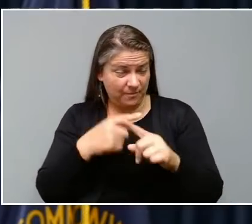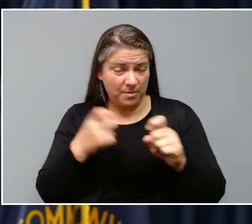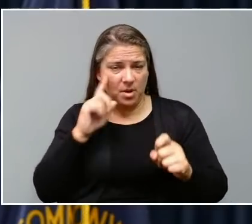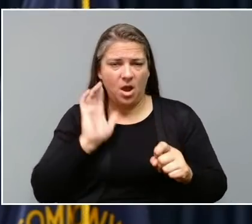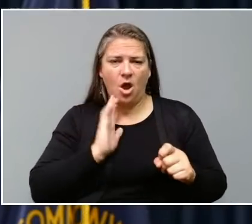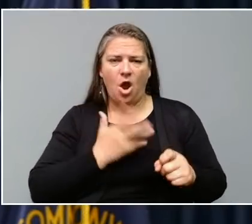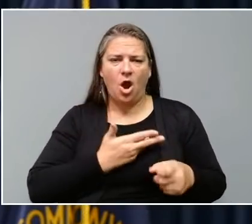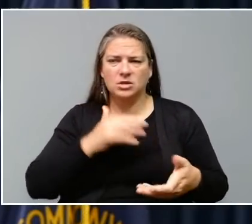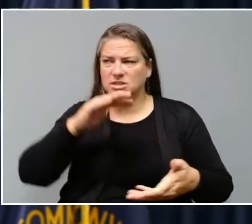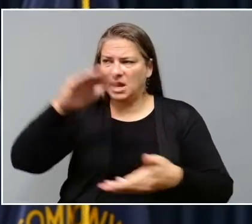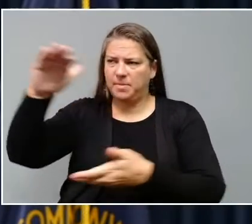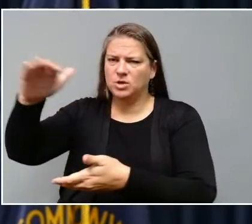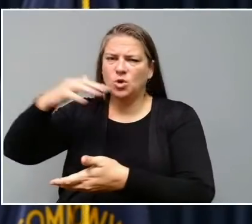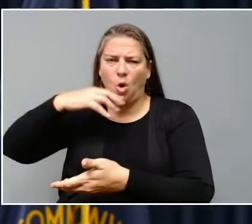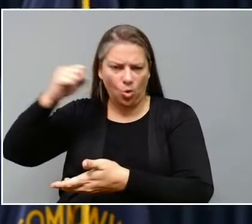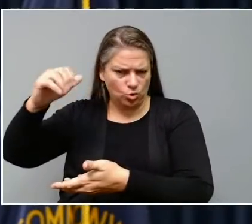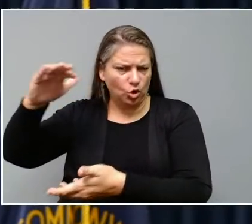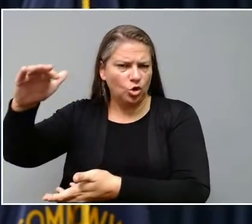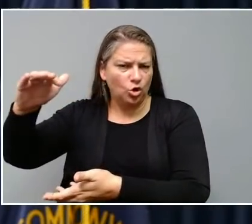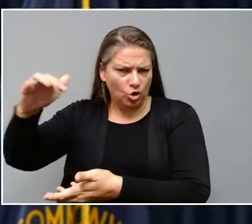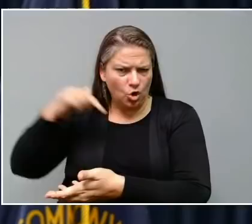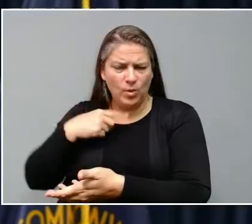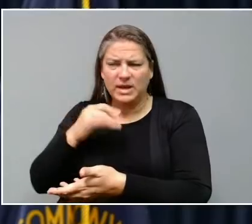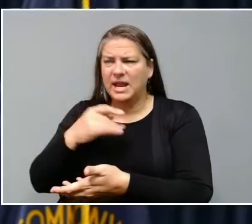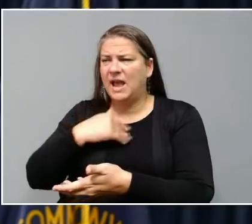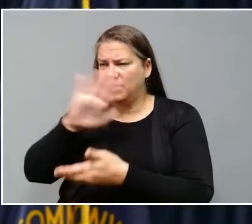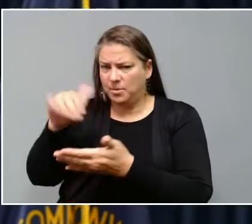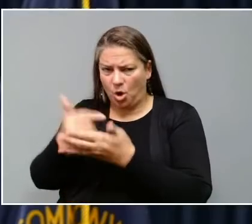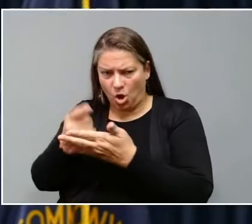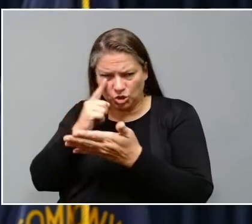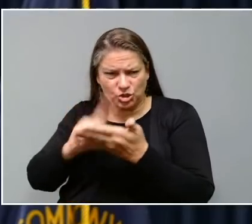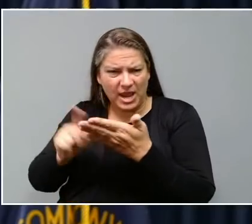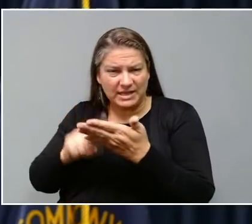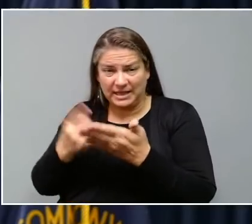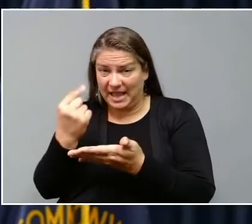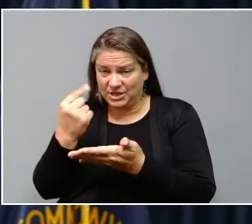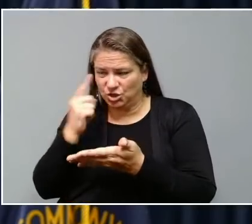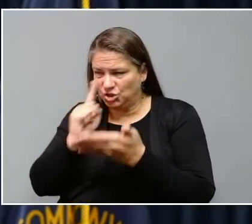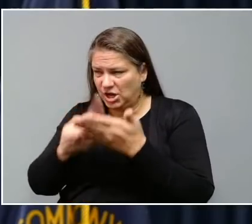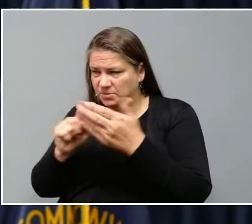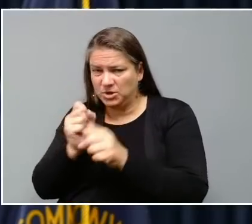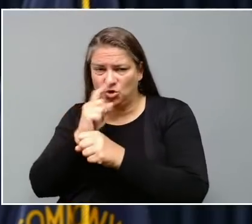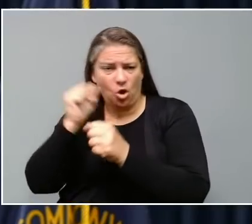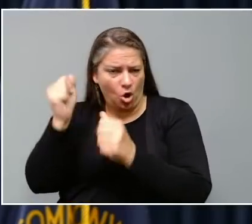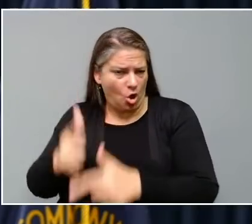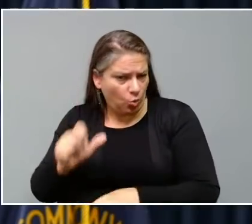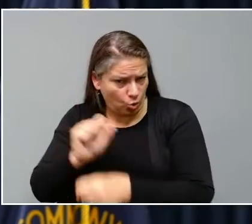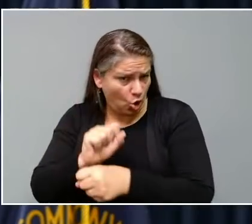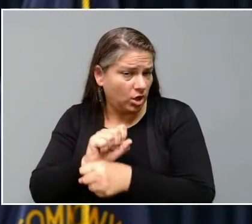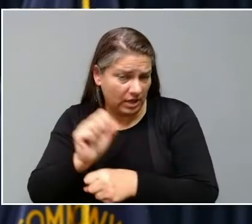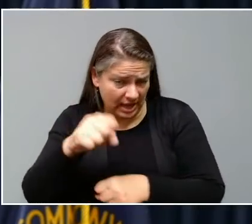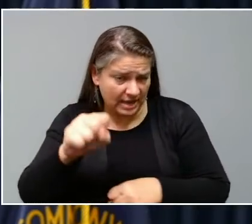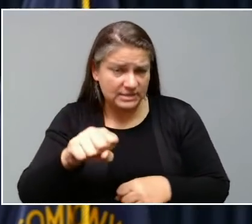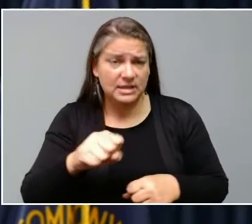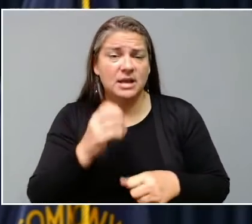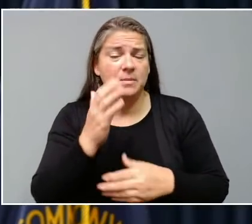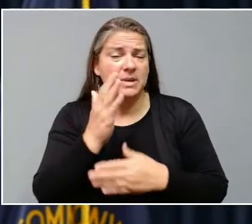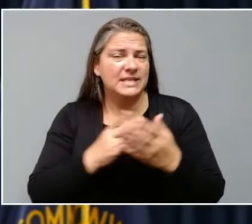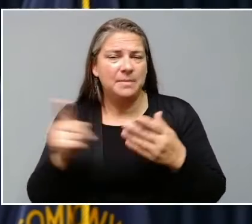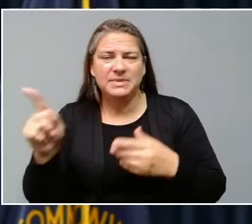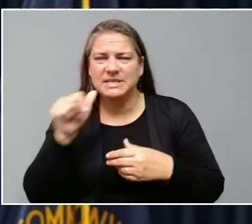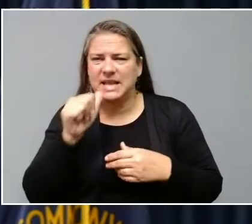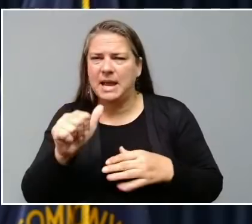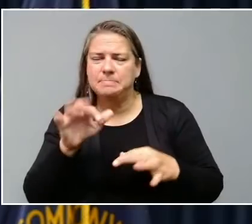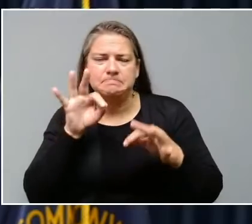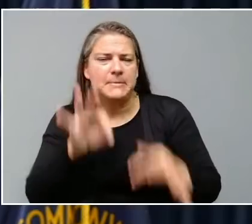We did pay to have them all checked out last year to make sure they're in working order, but some of them haven't performed very well. So we wanted to make